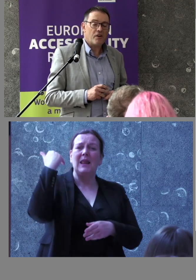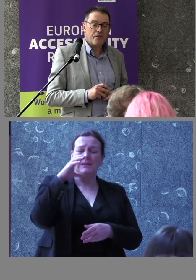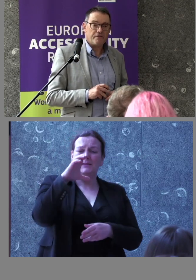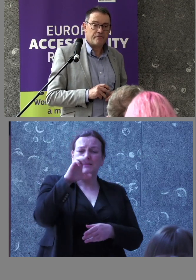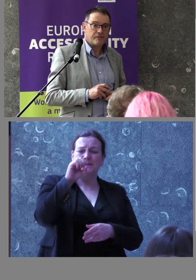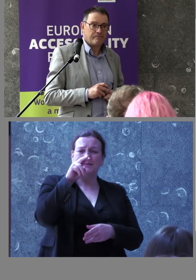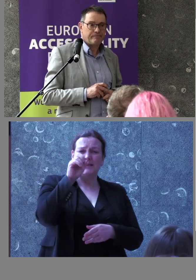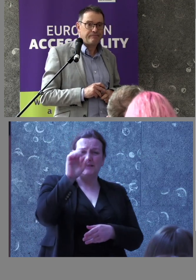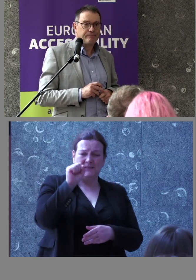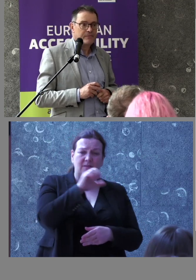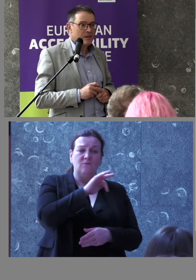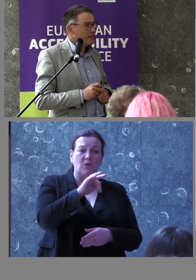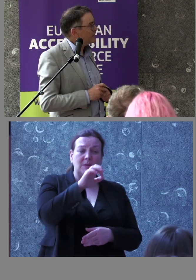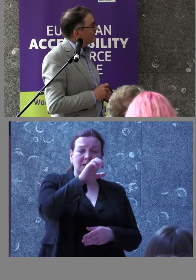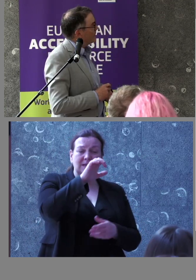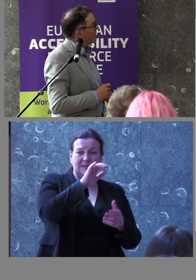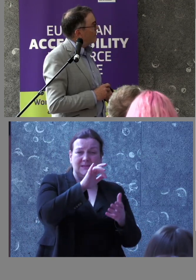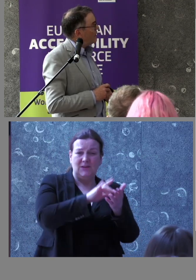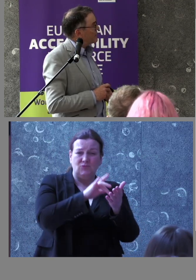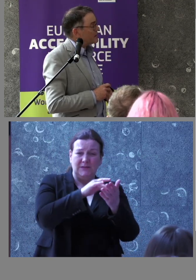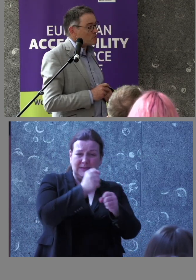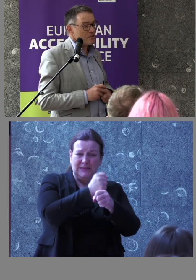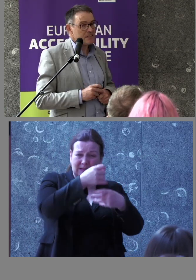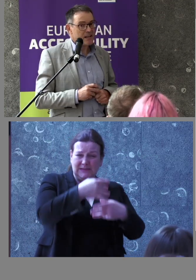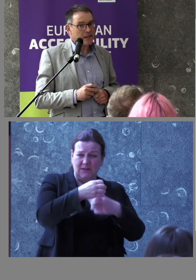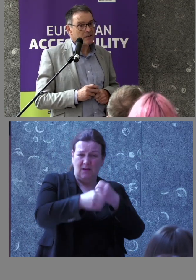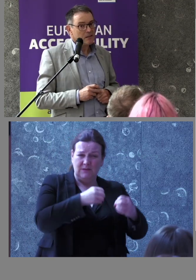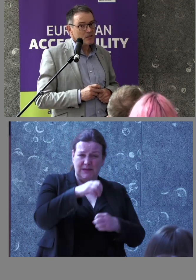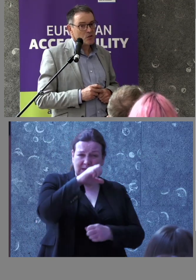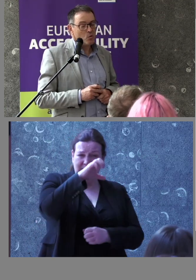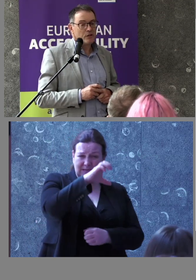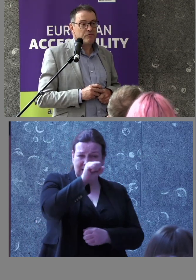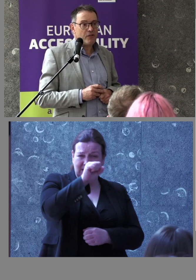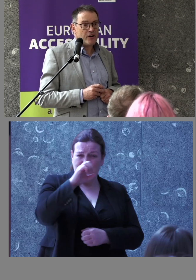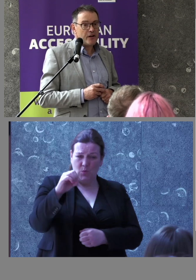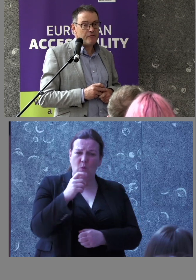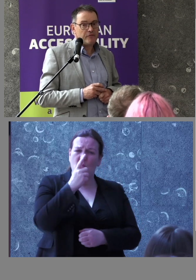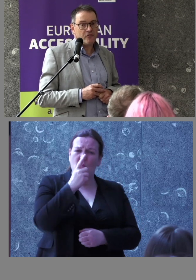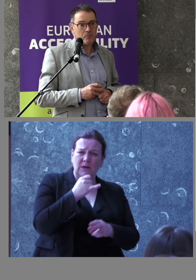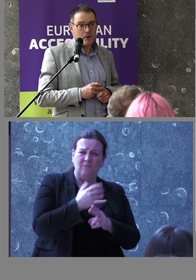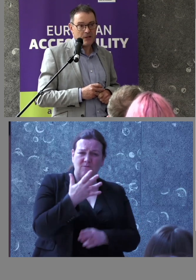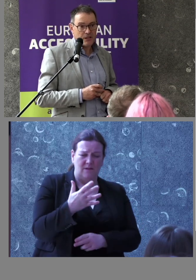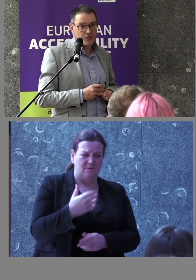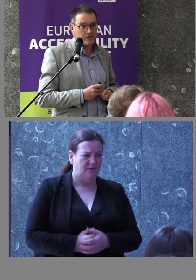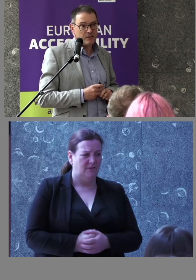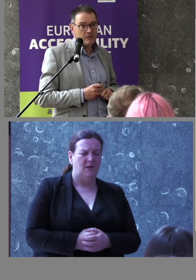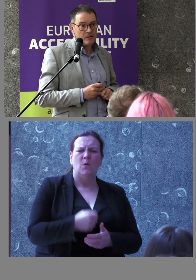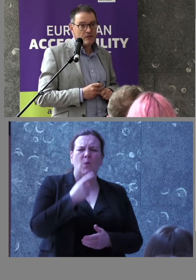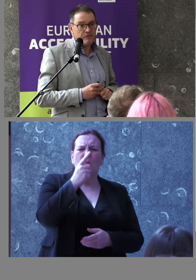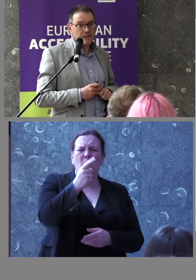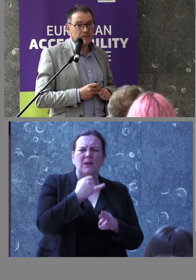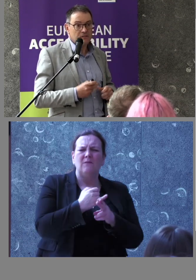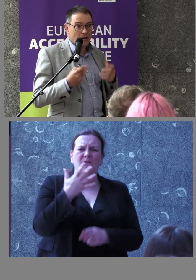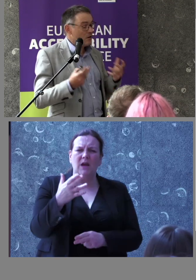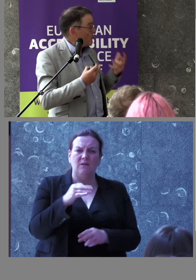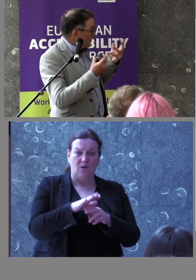I saw this statistic. It's from the last census, a CSO statistic, 1 in 5. And